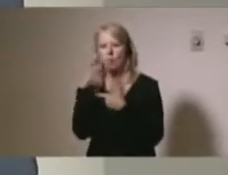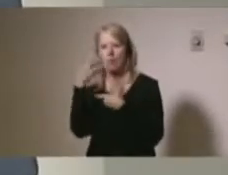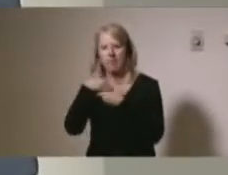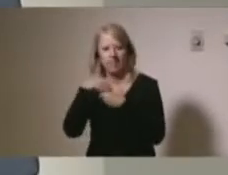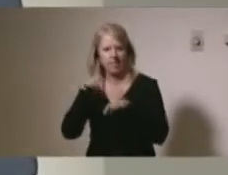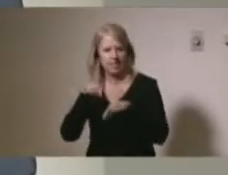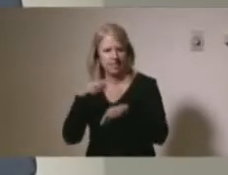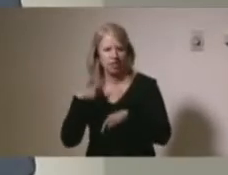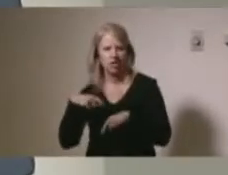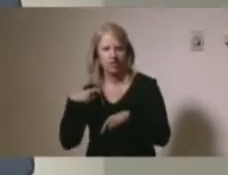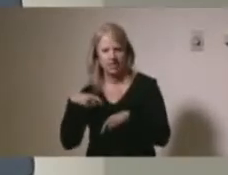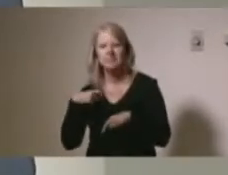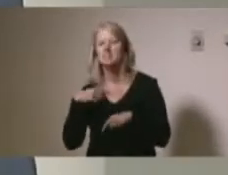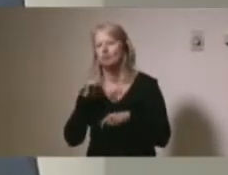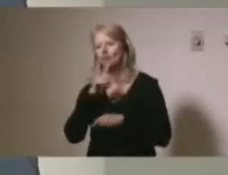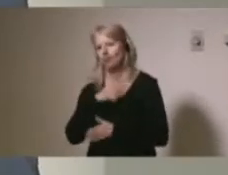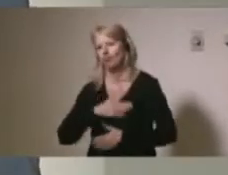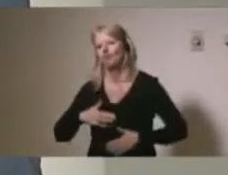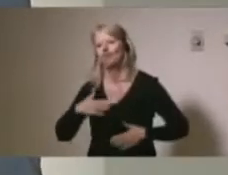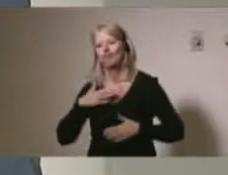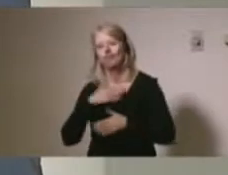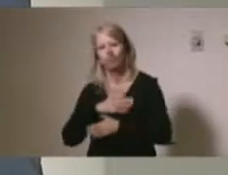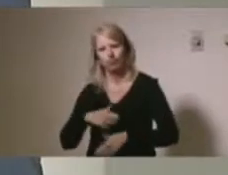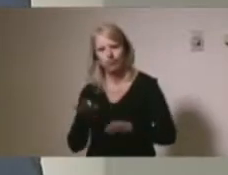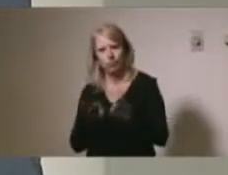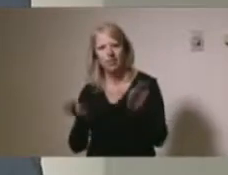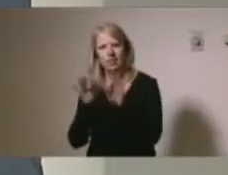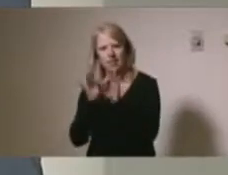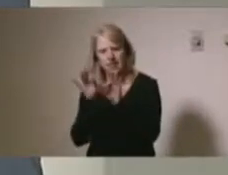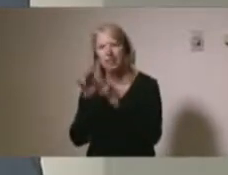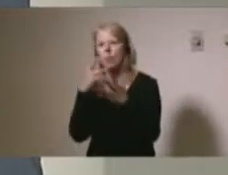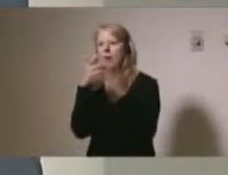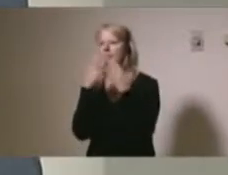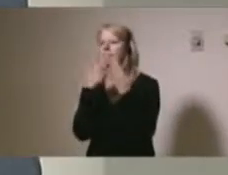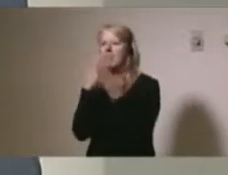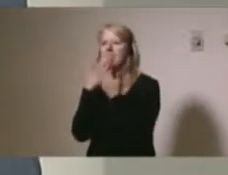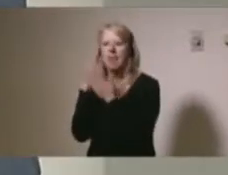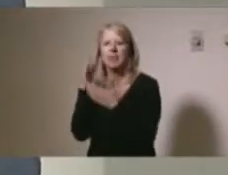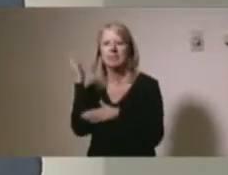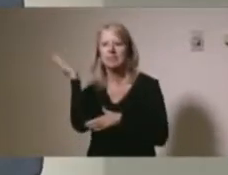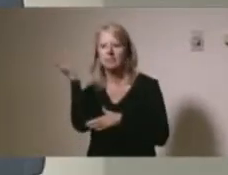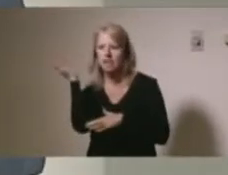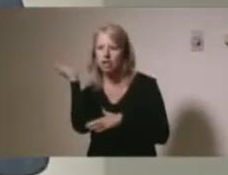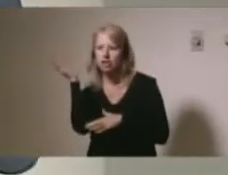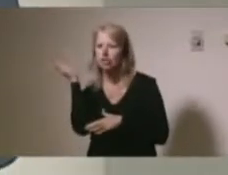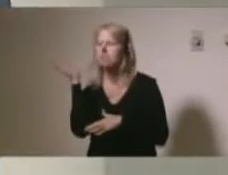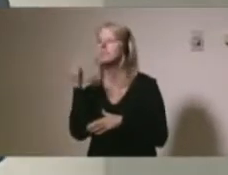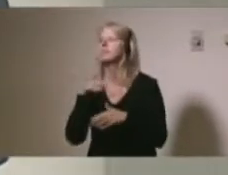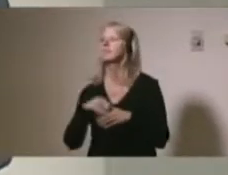conference. It was very enjoyable. I'd like to thank also our speakers.